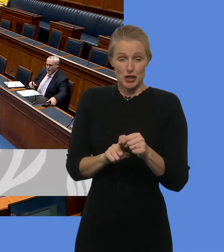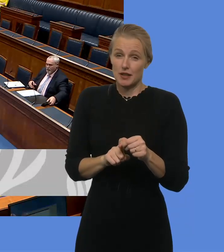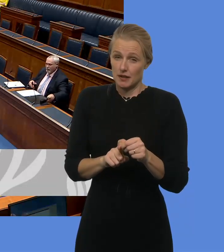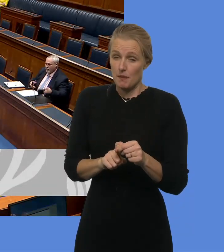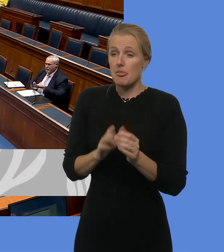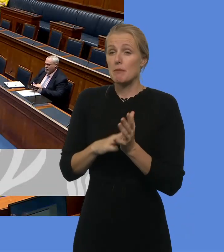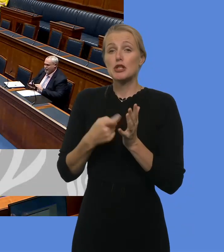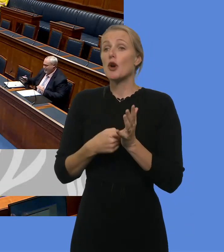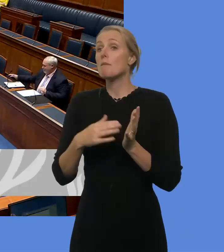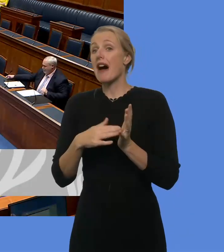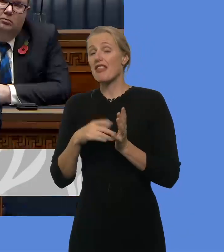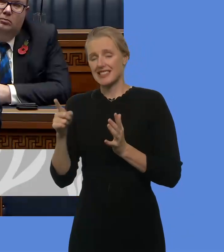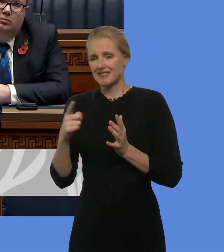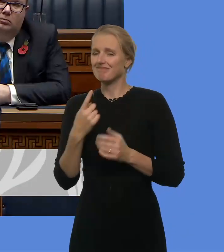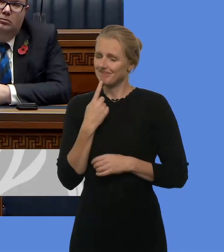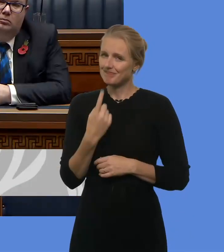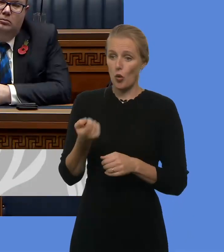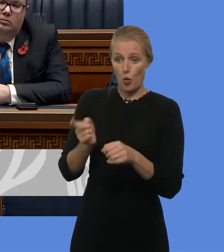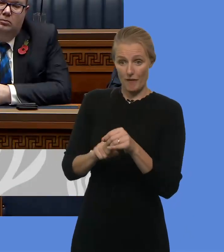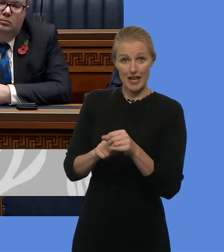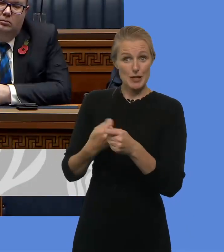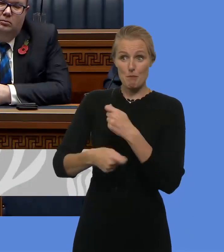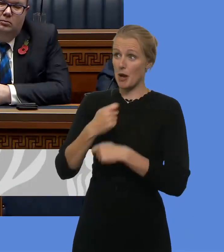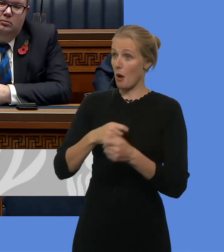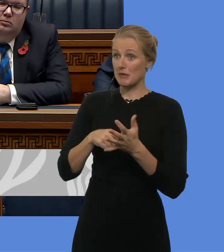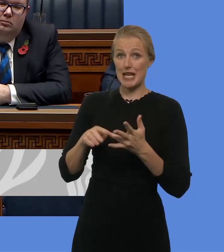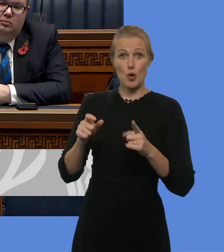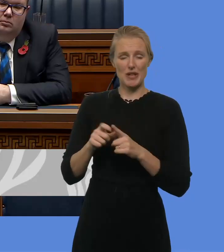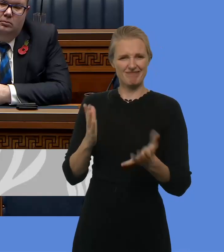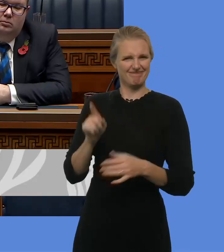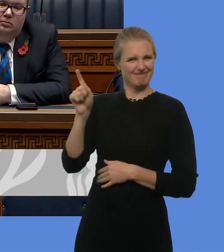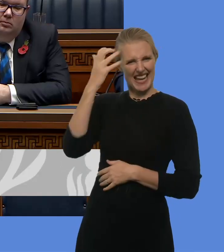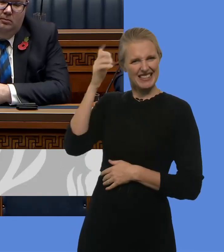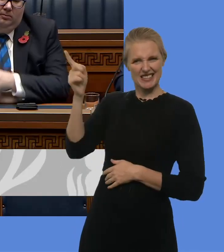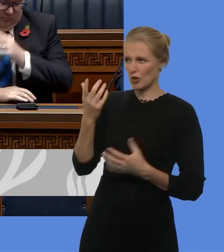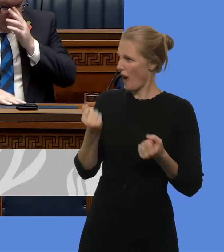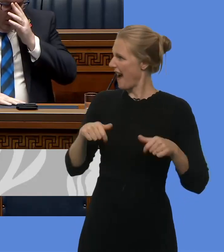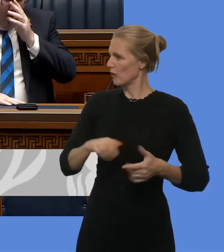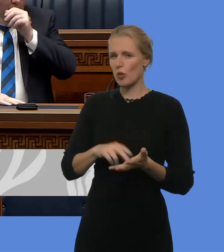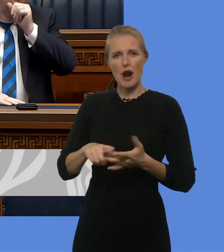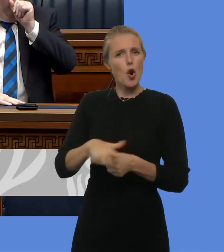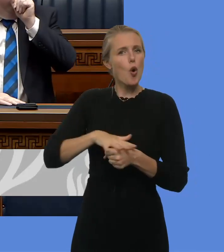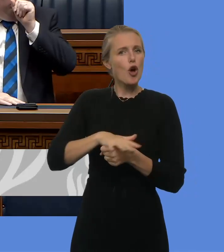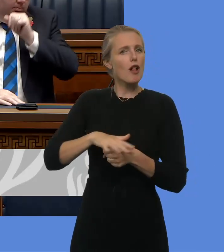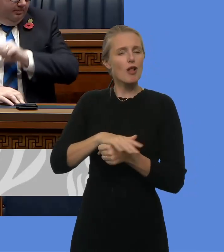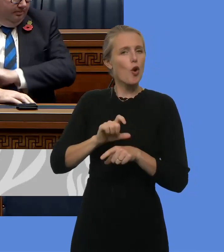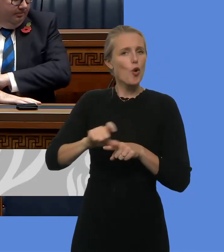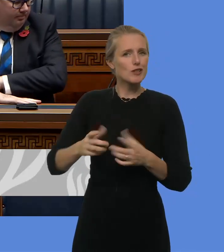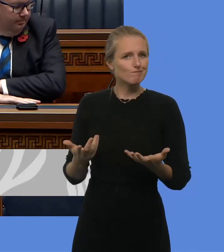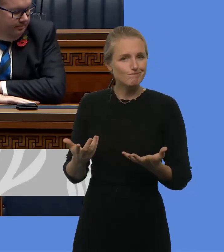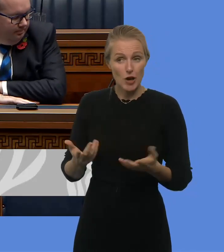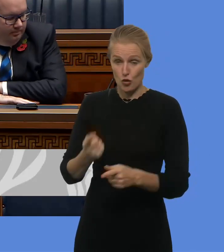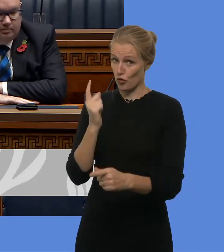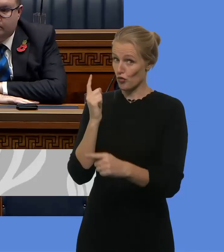Mr Matheson referred to the qualification to become a teacher of the deaf not being available in Northern Ireland, and whilst yes, he is